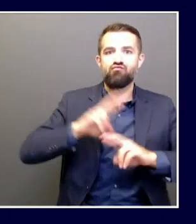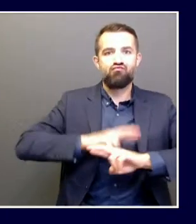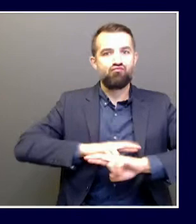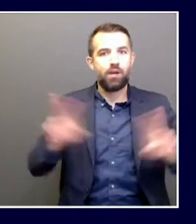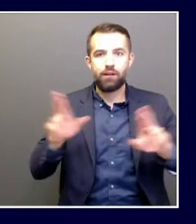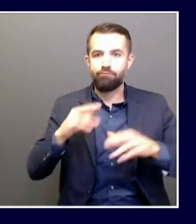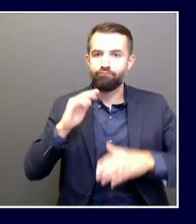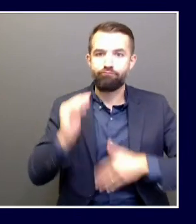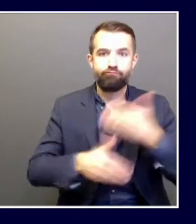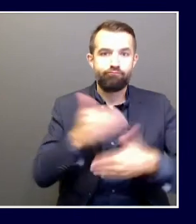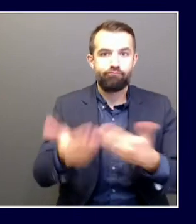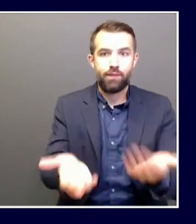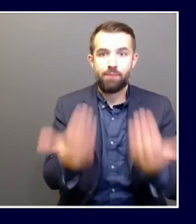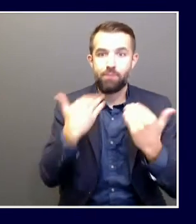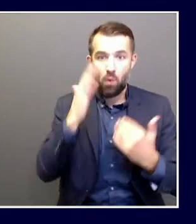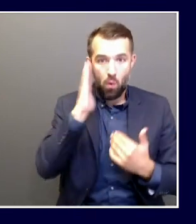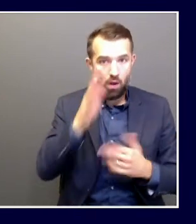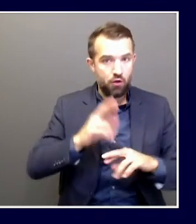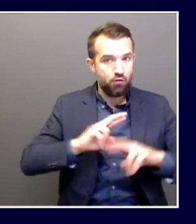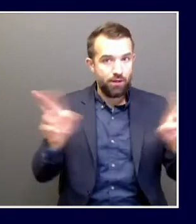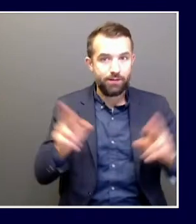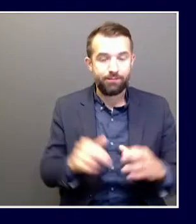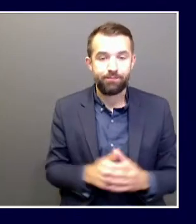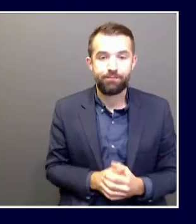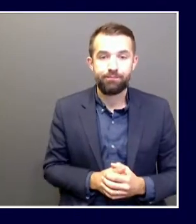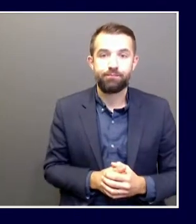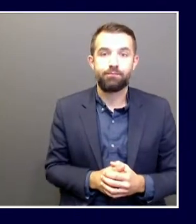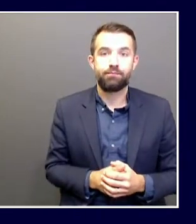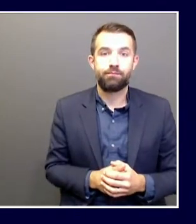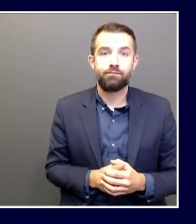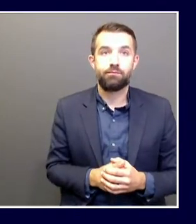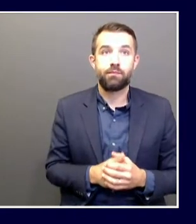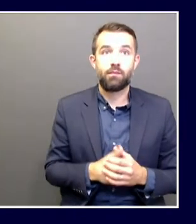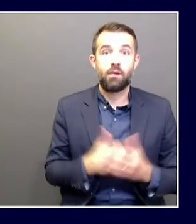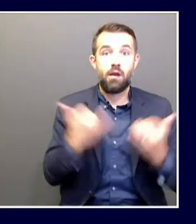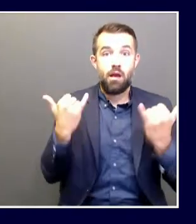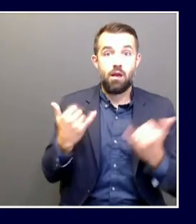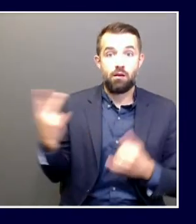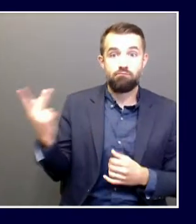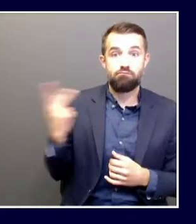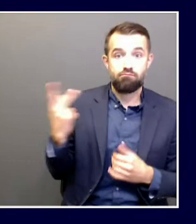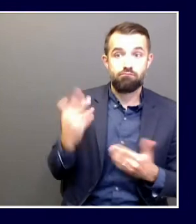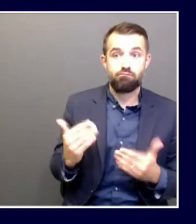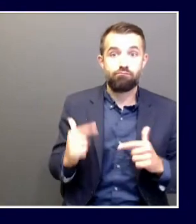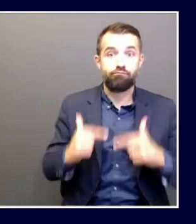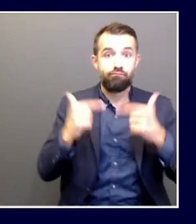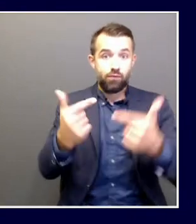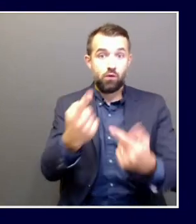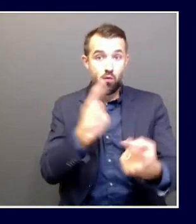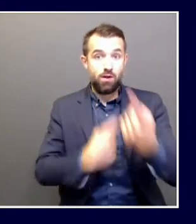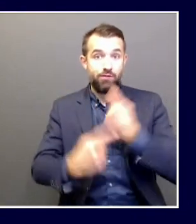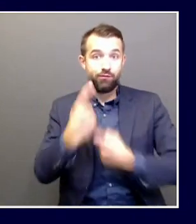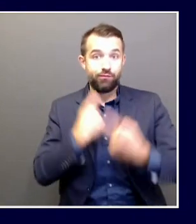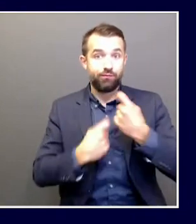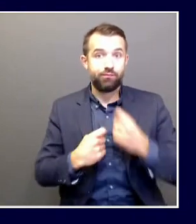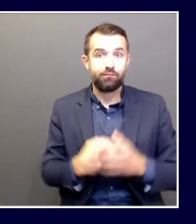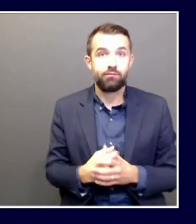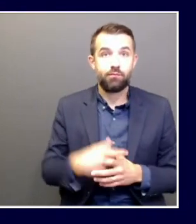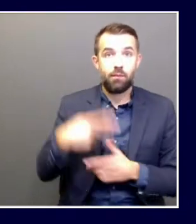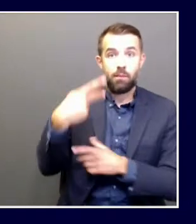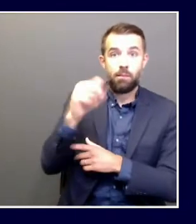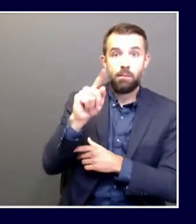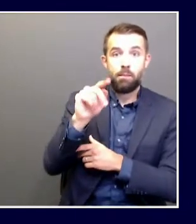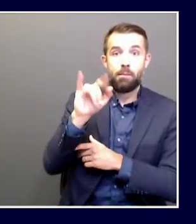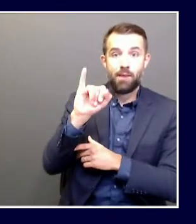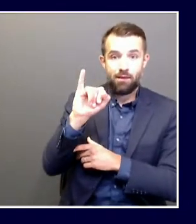media. Commissioner Lambrou and I are happy to talk about whatever is going on out there. The first question for the day goes to Patty White. Thanks,